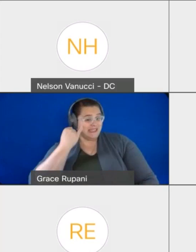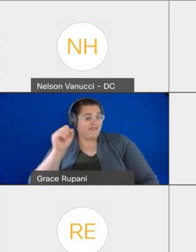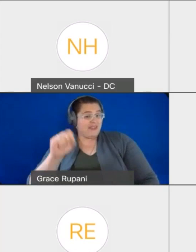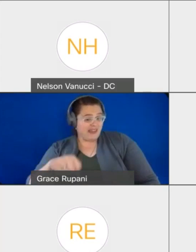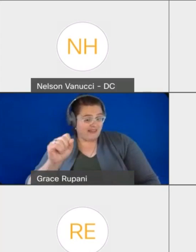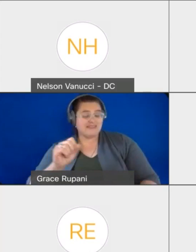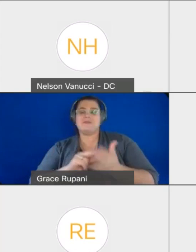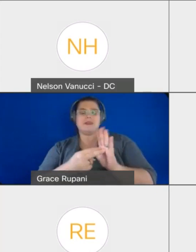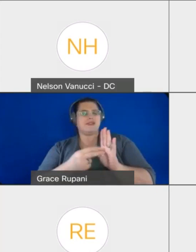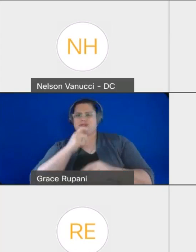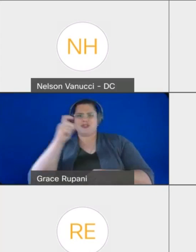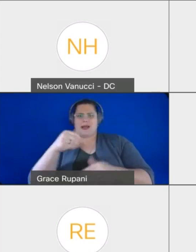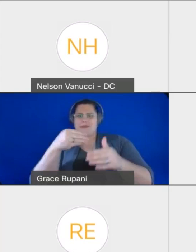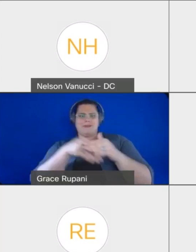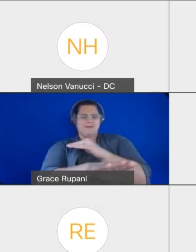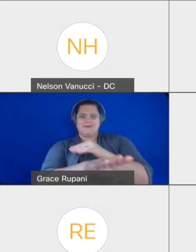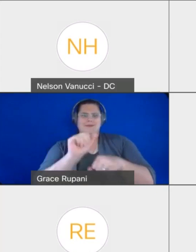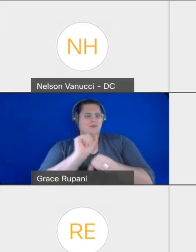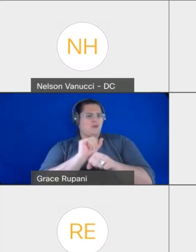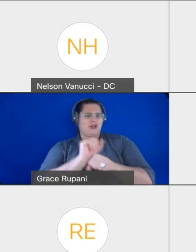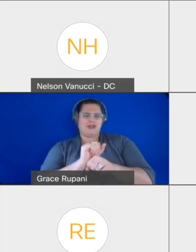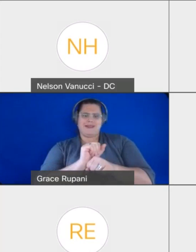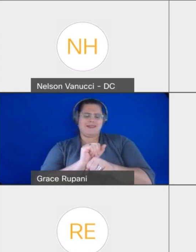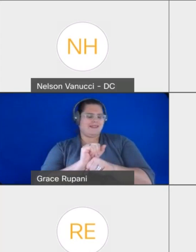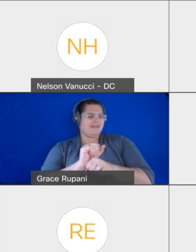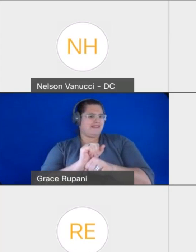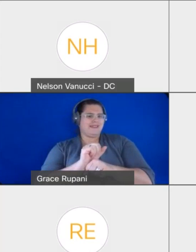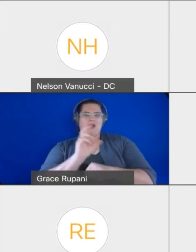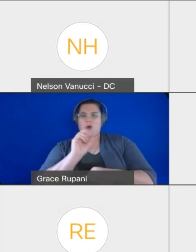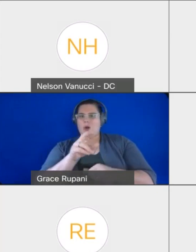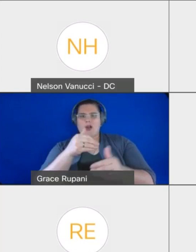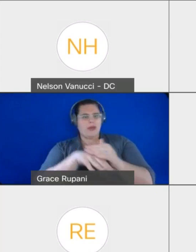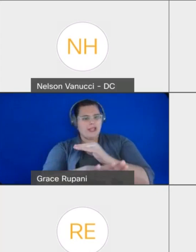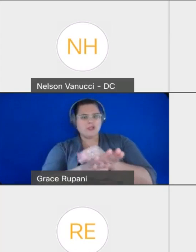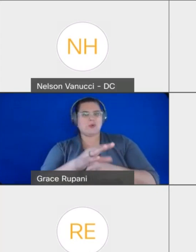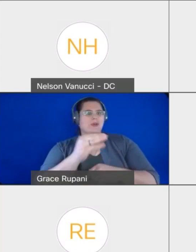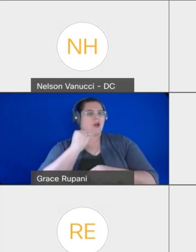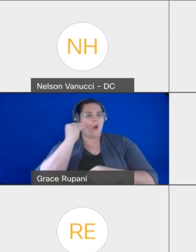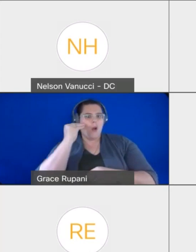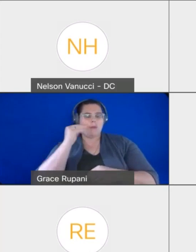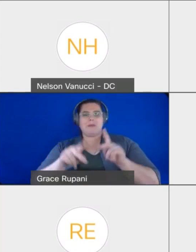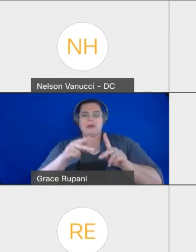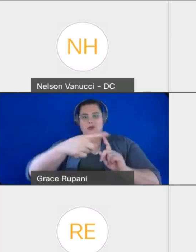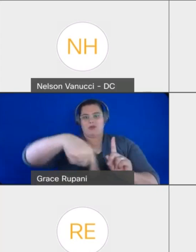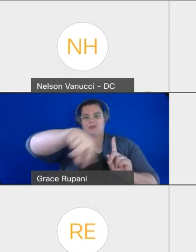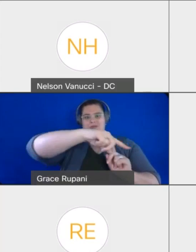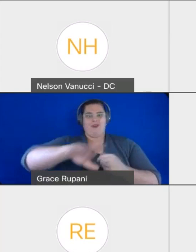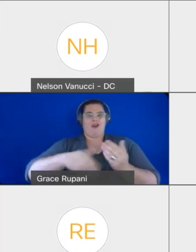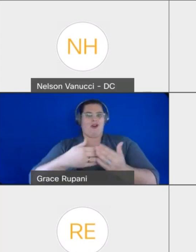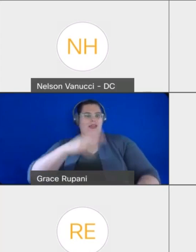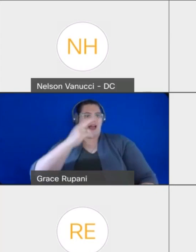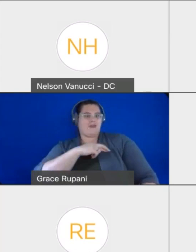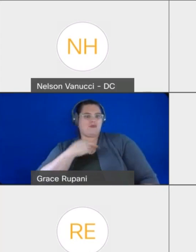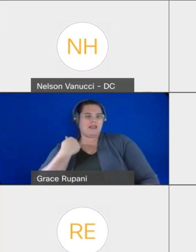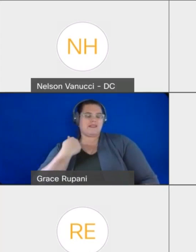going into, you know, a home where people who potentially are really at high risk for serious outcome from